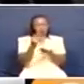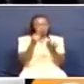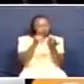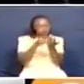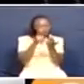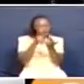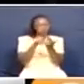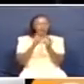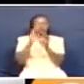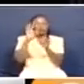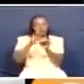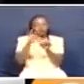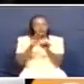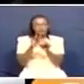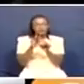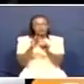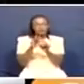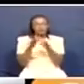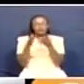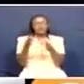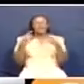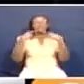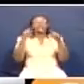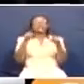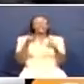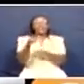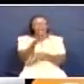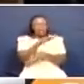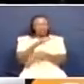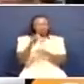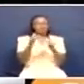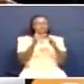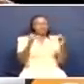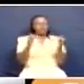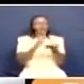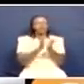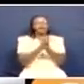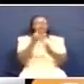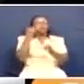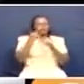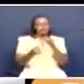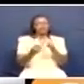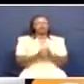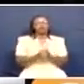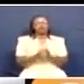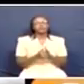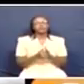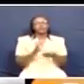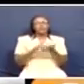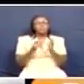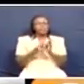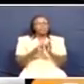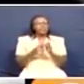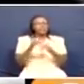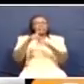results thereof as declared at the constituency are final. So the question of transmission of those